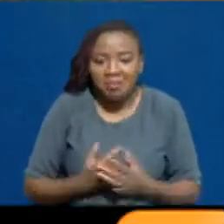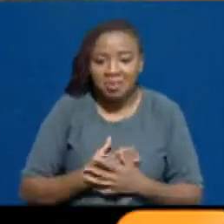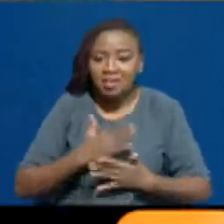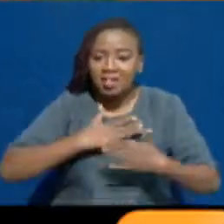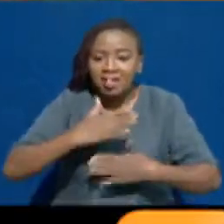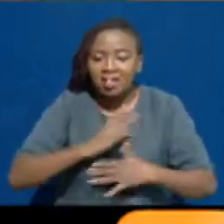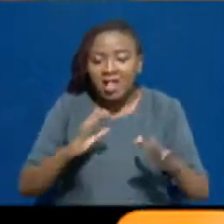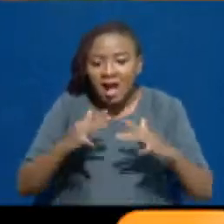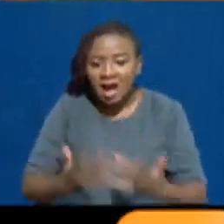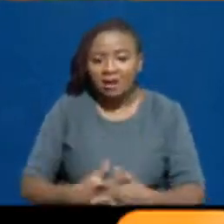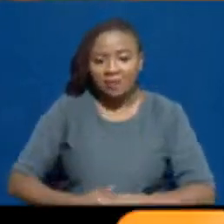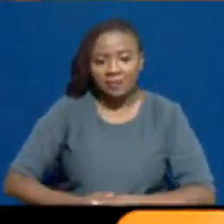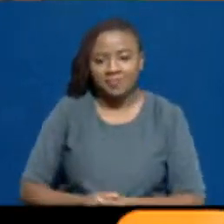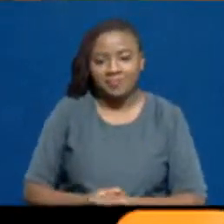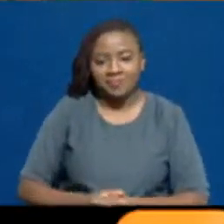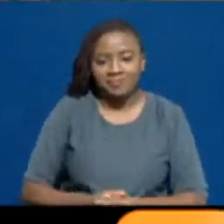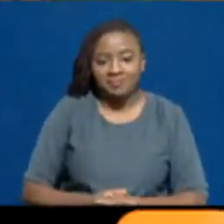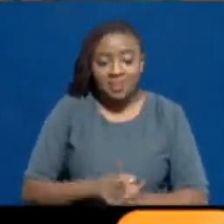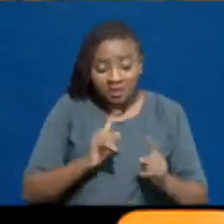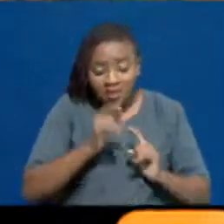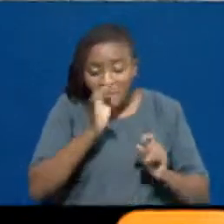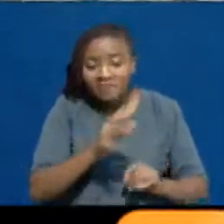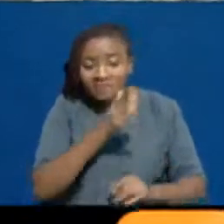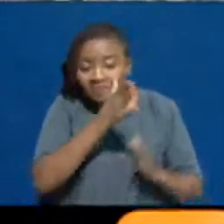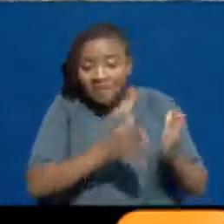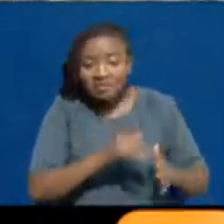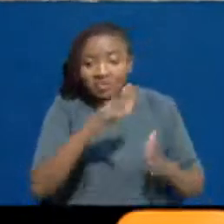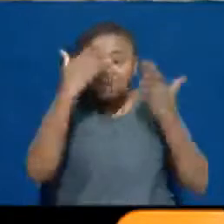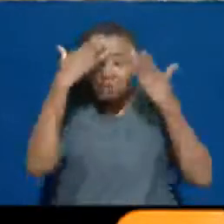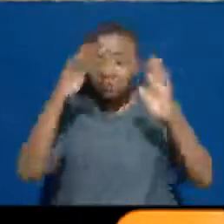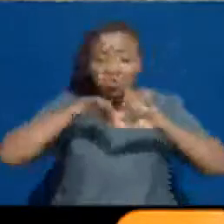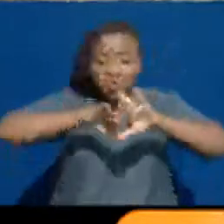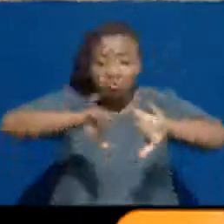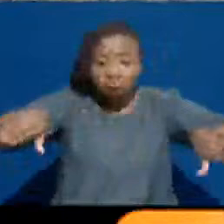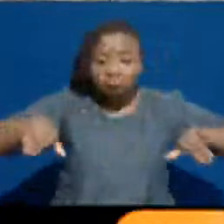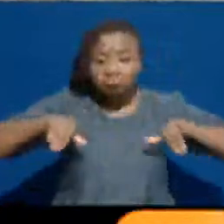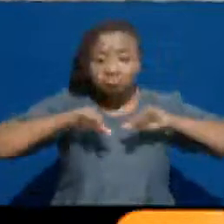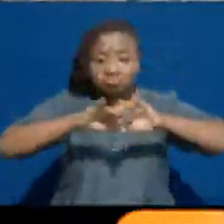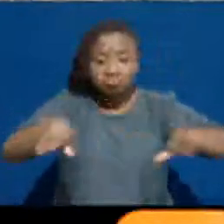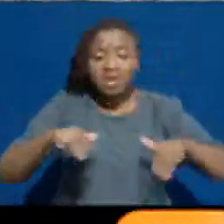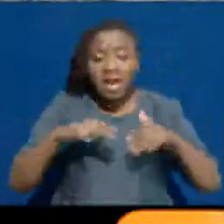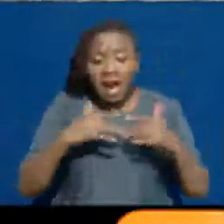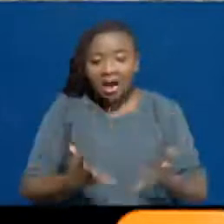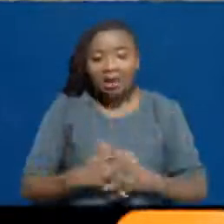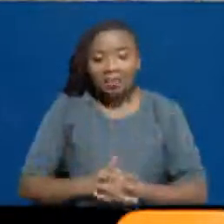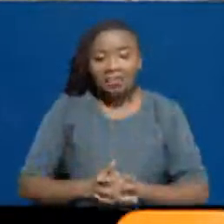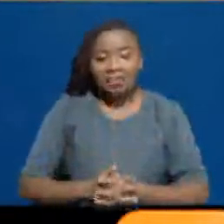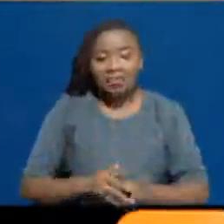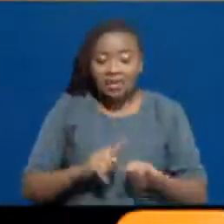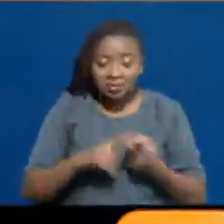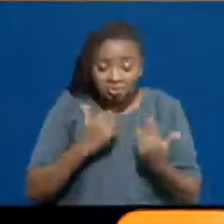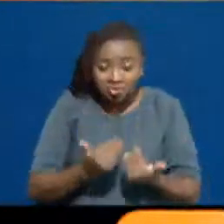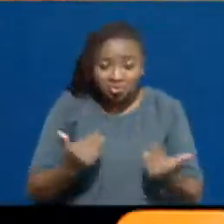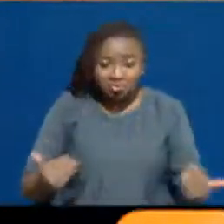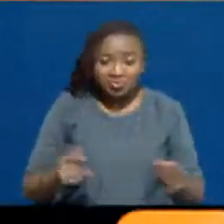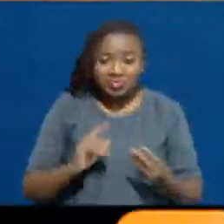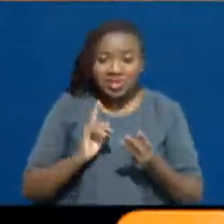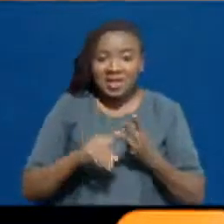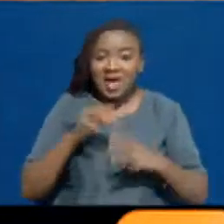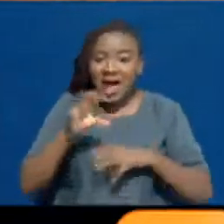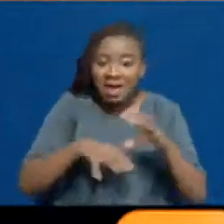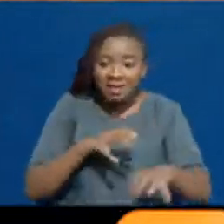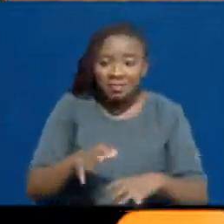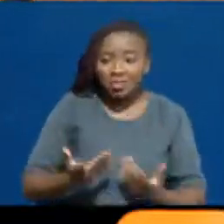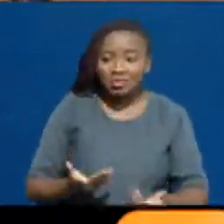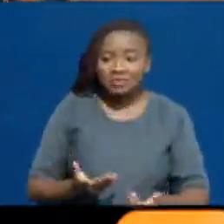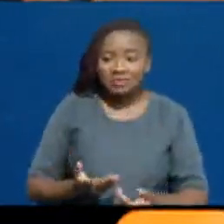house and they don't know how to swim? And you can imagine with young children, the kind of small animals that we have,